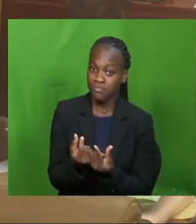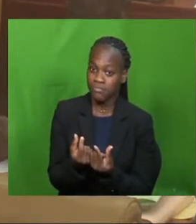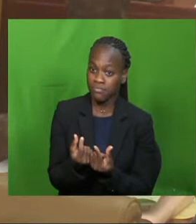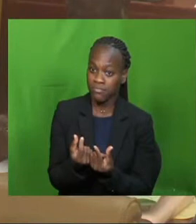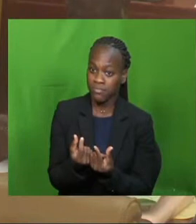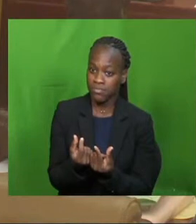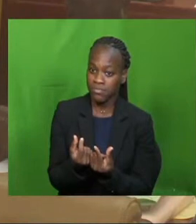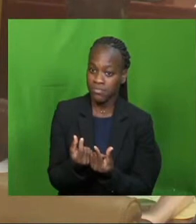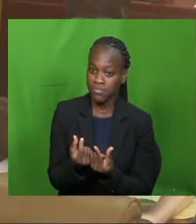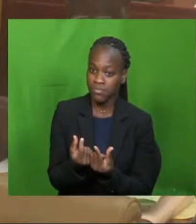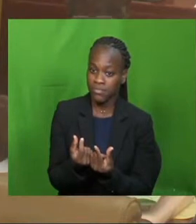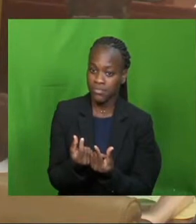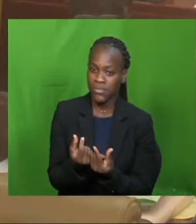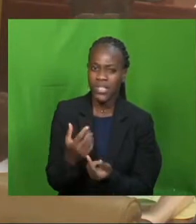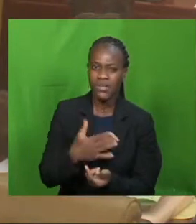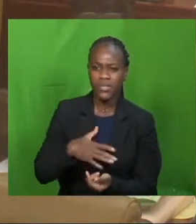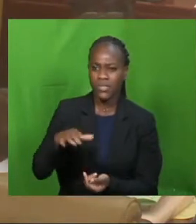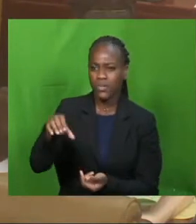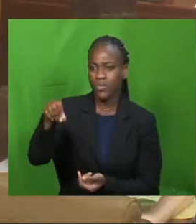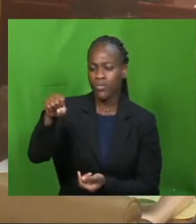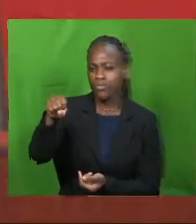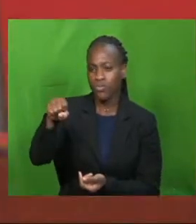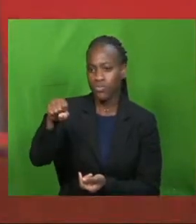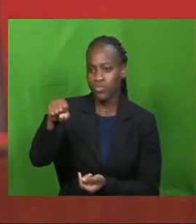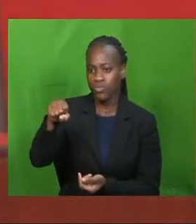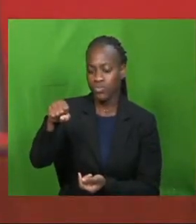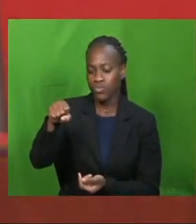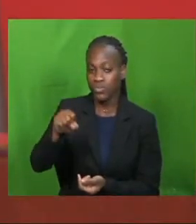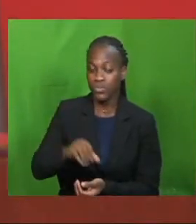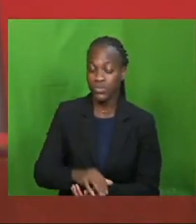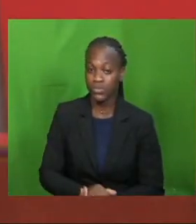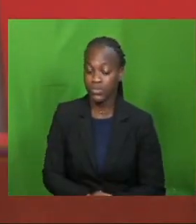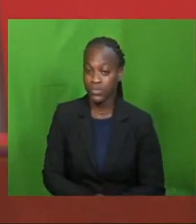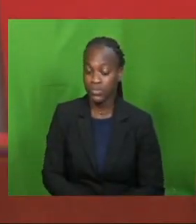Minister, Honourable Member, hold on. Yes.